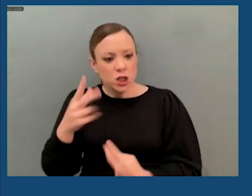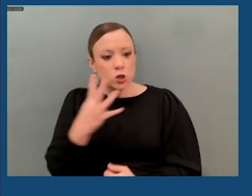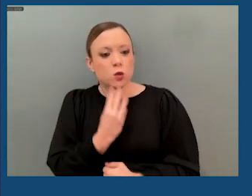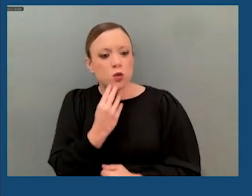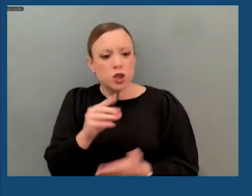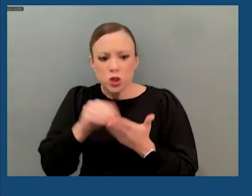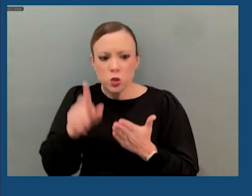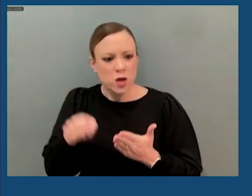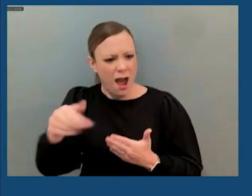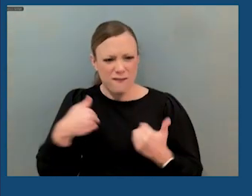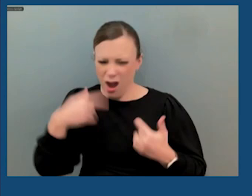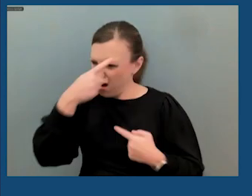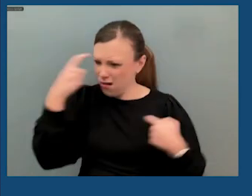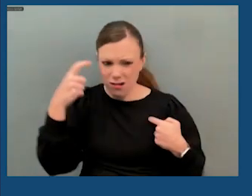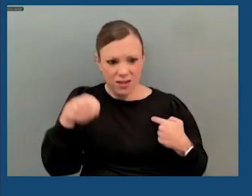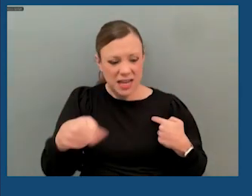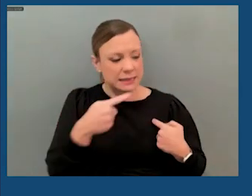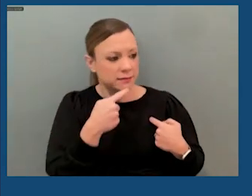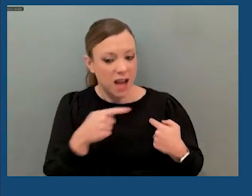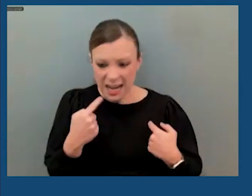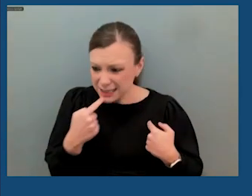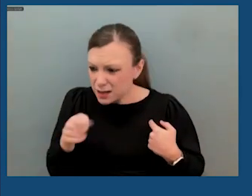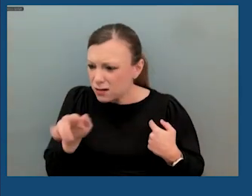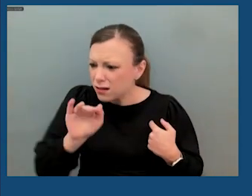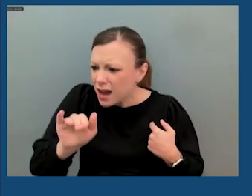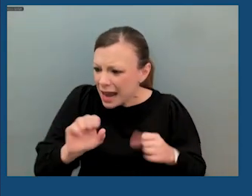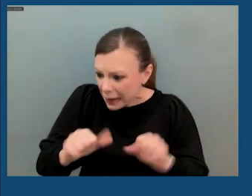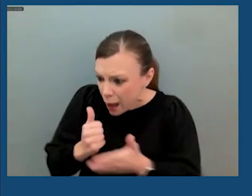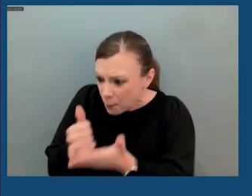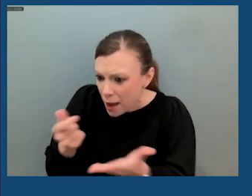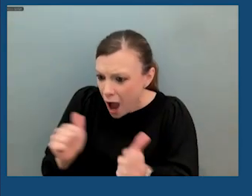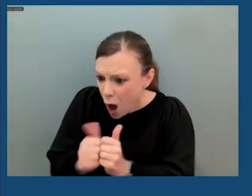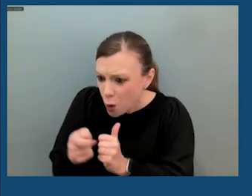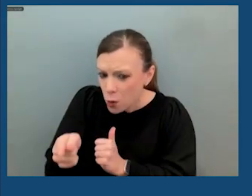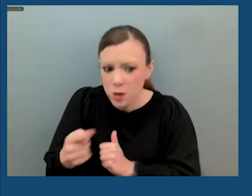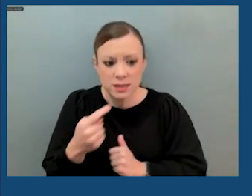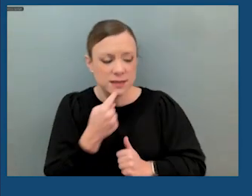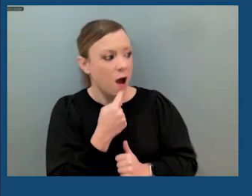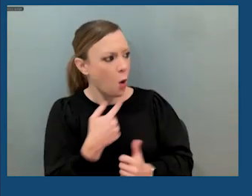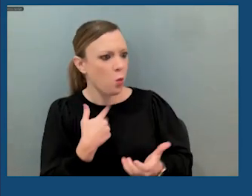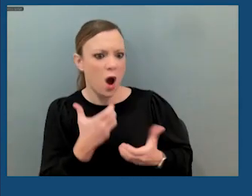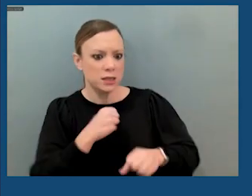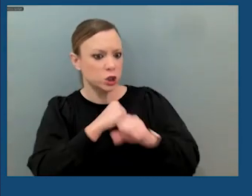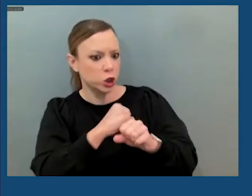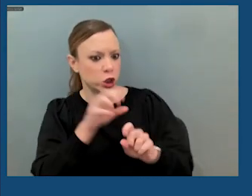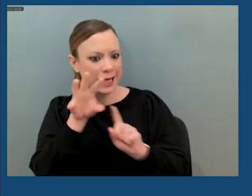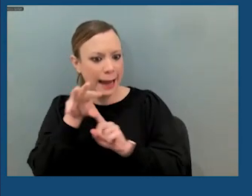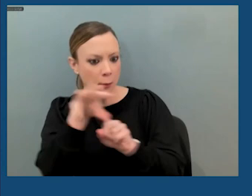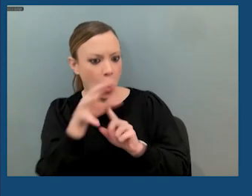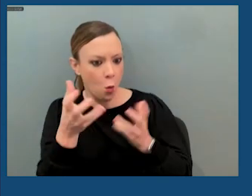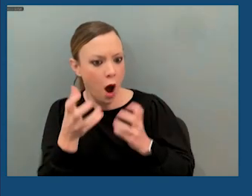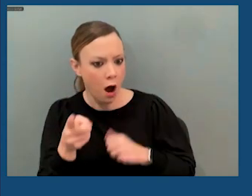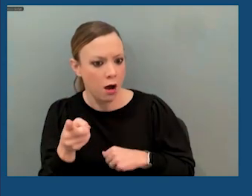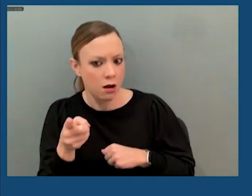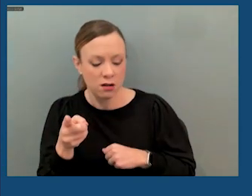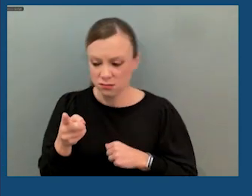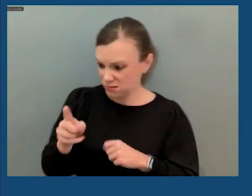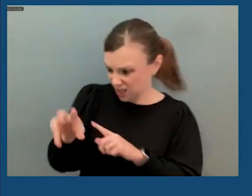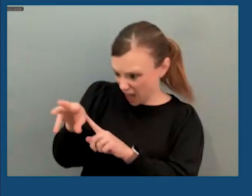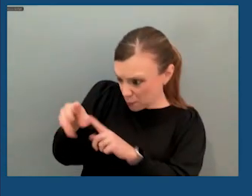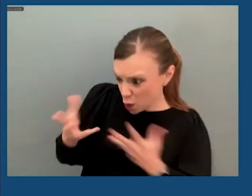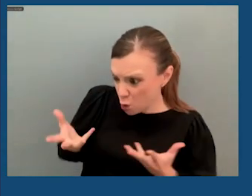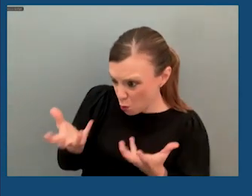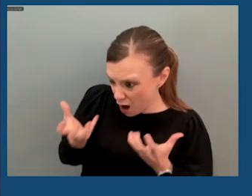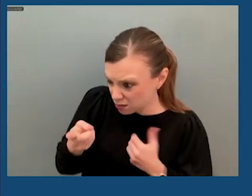And they said, "Well, we need security here." And I said, "What?" They said, "Can we just get cameras?" I said, "Cameras? You just want